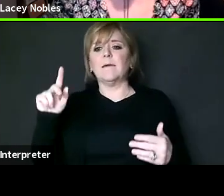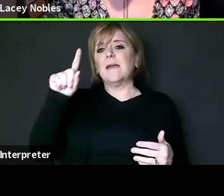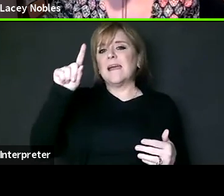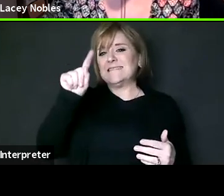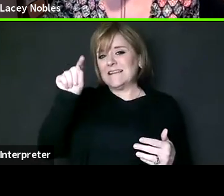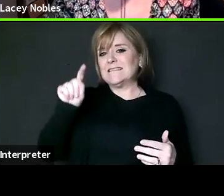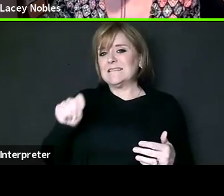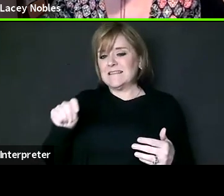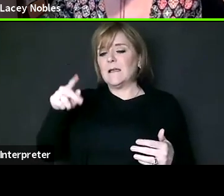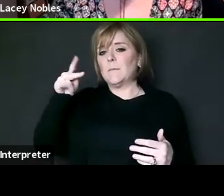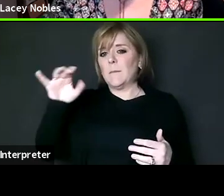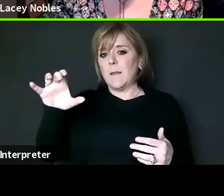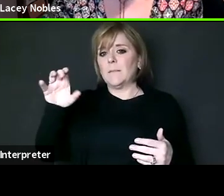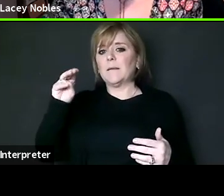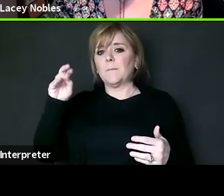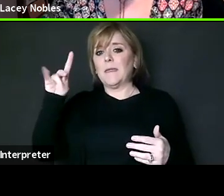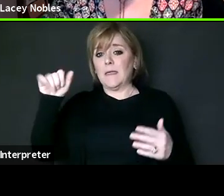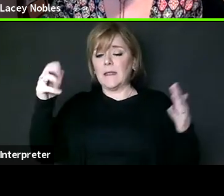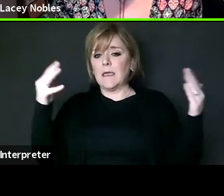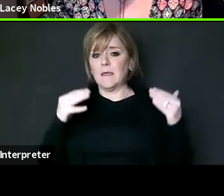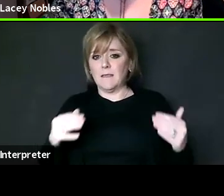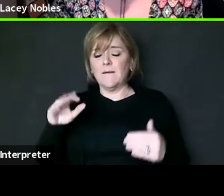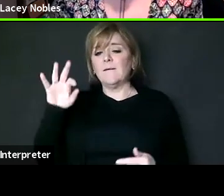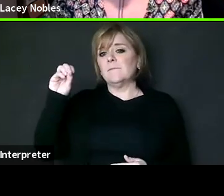the Daily Toreador.